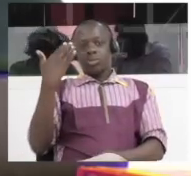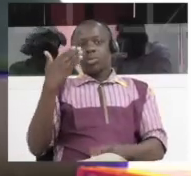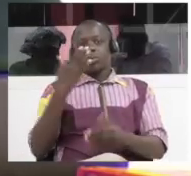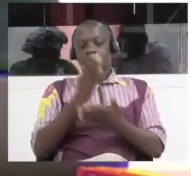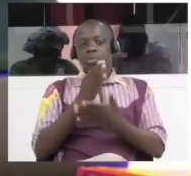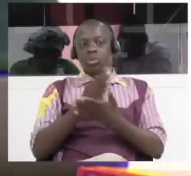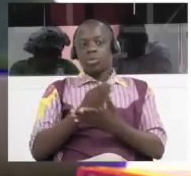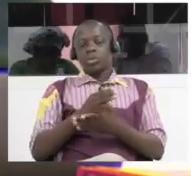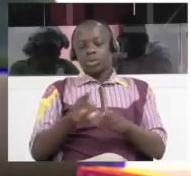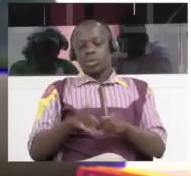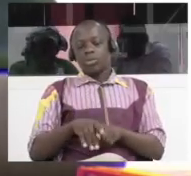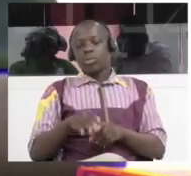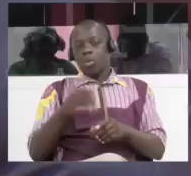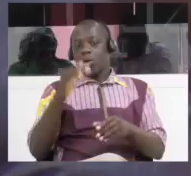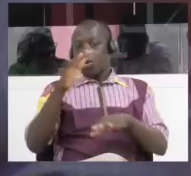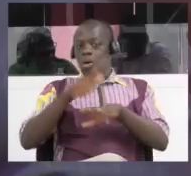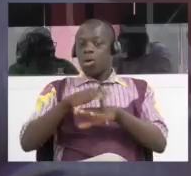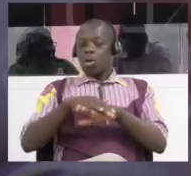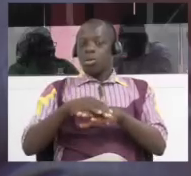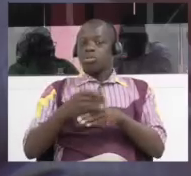it was within range.